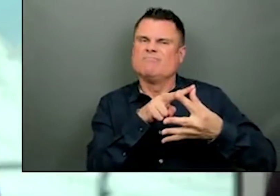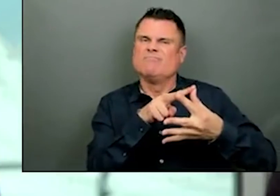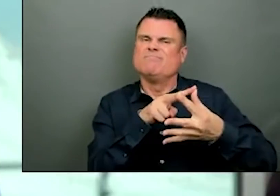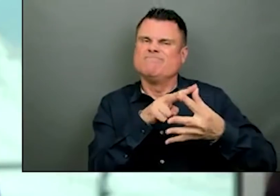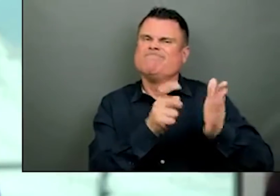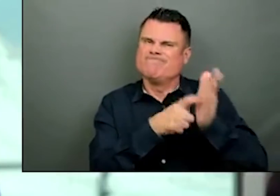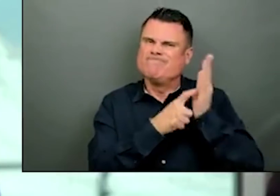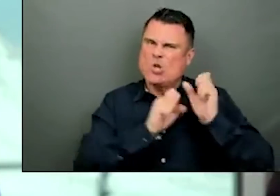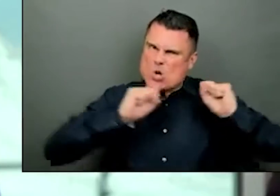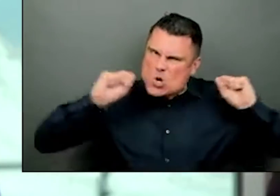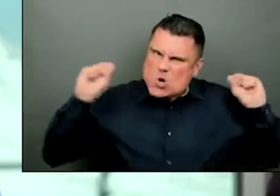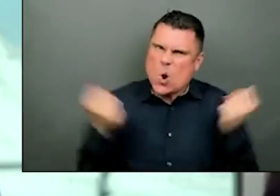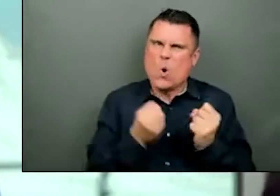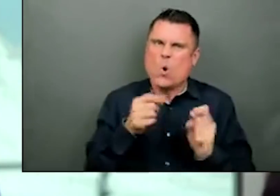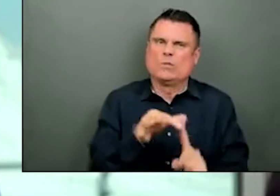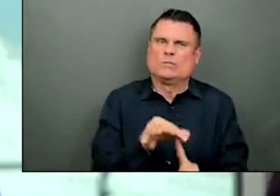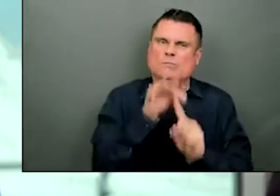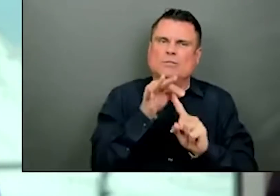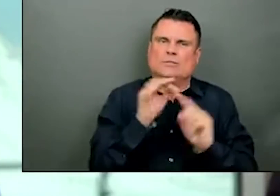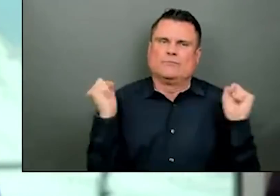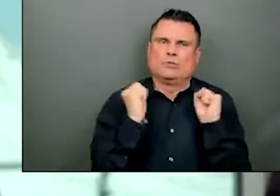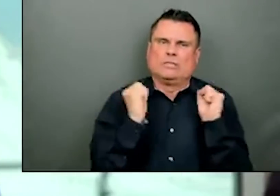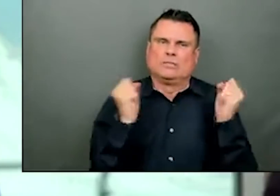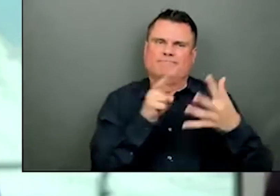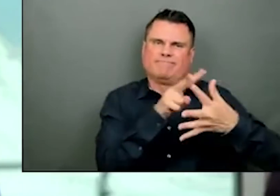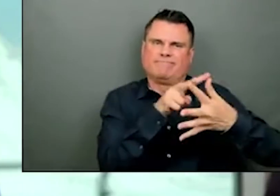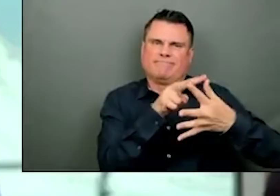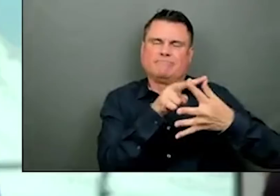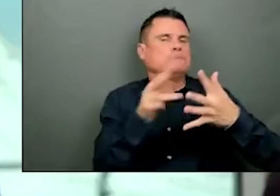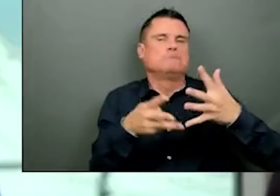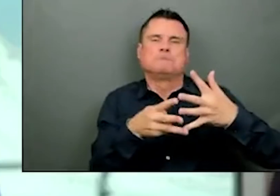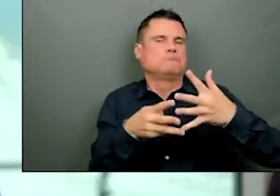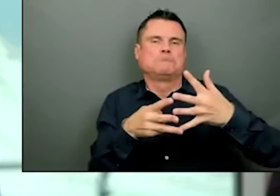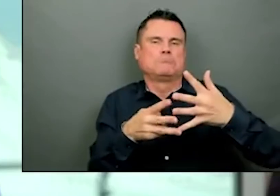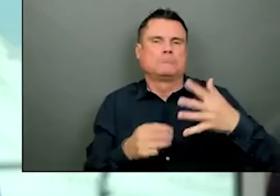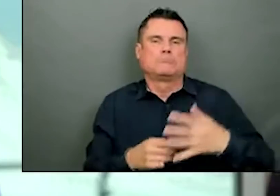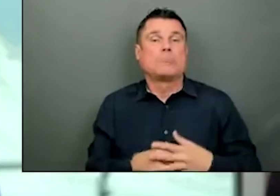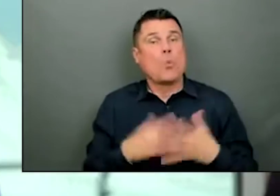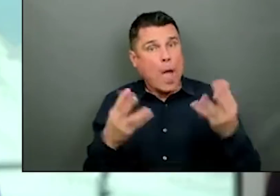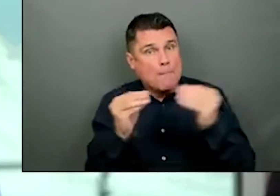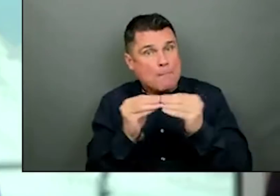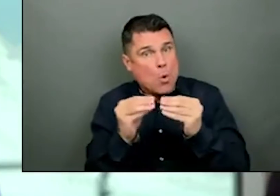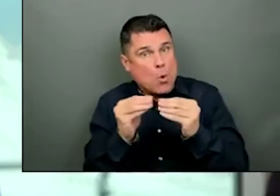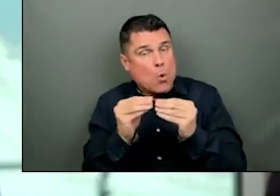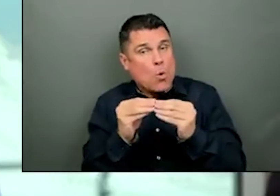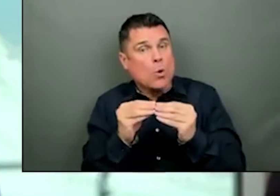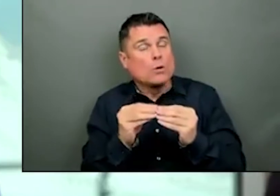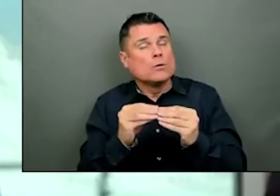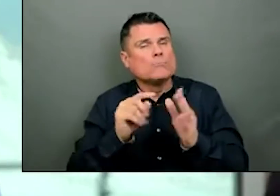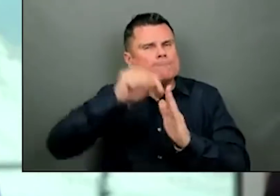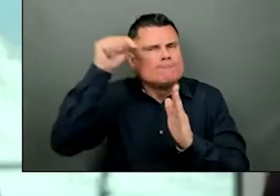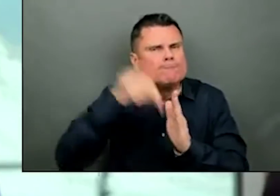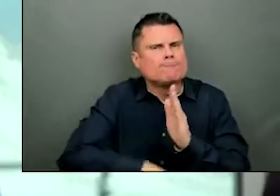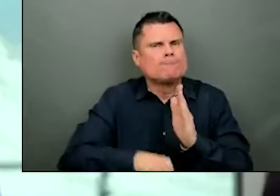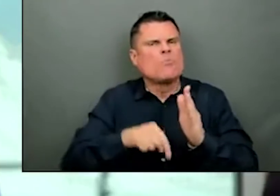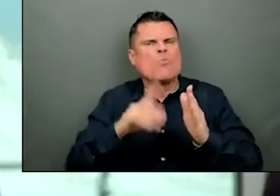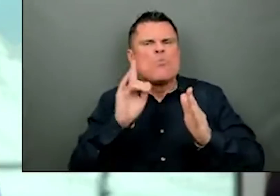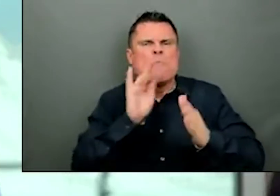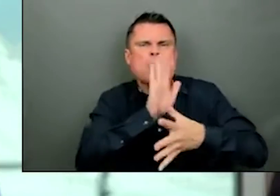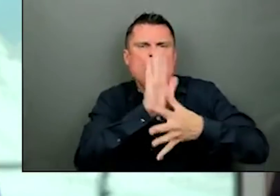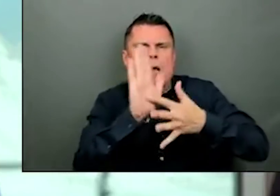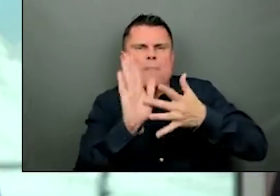they work in, about the ingredients in the vaccines, and the things that you can expect. And the information there will be updated